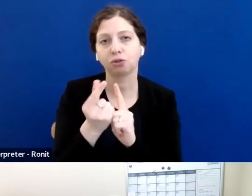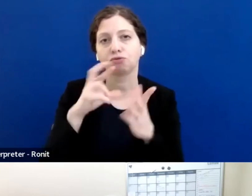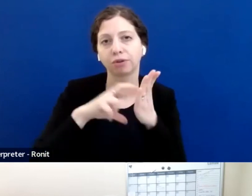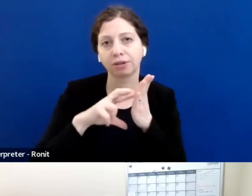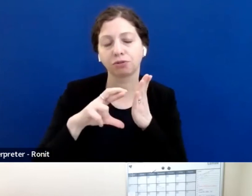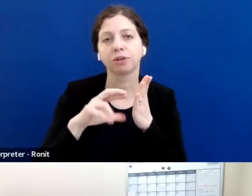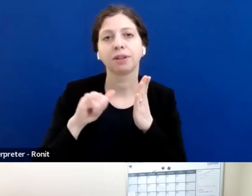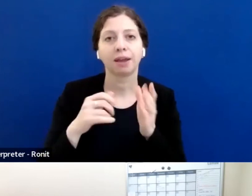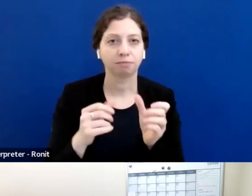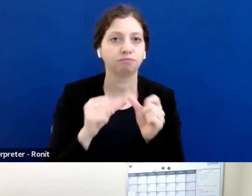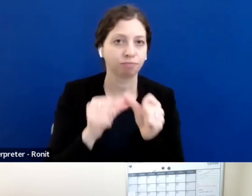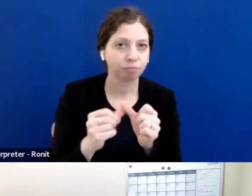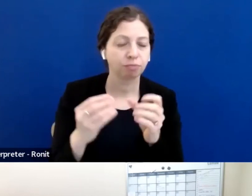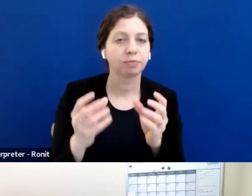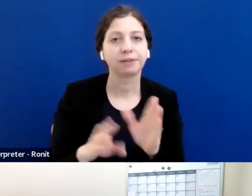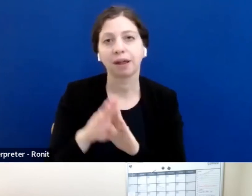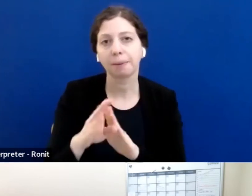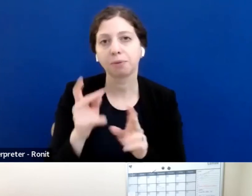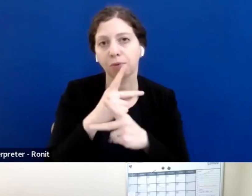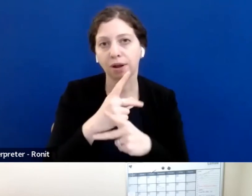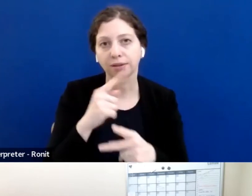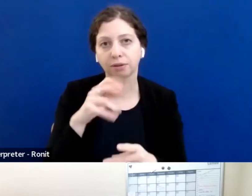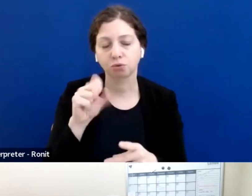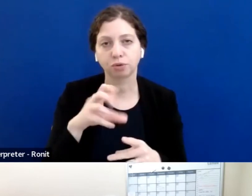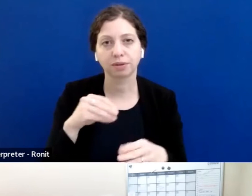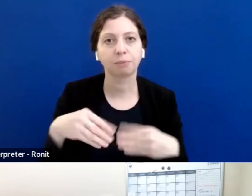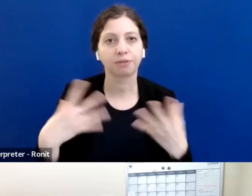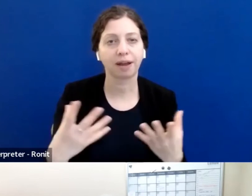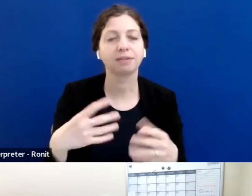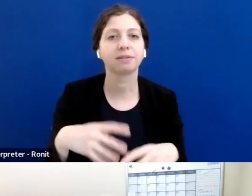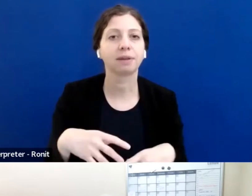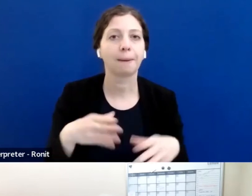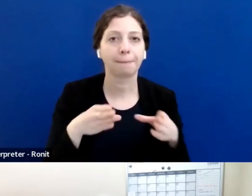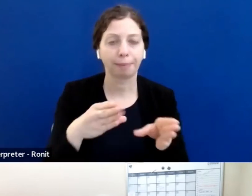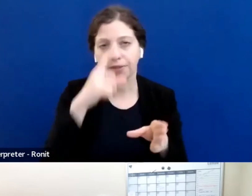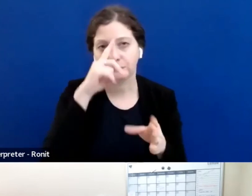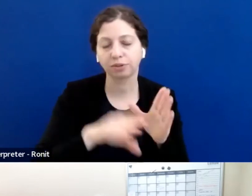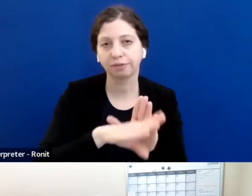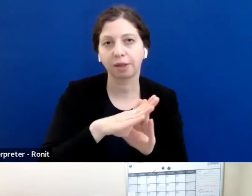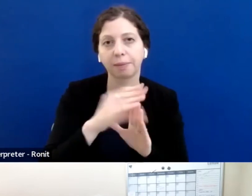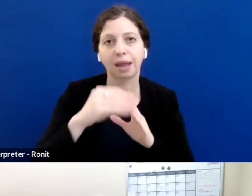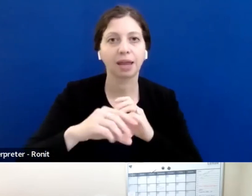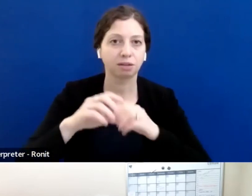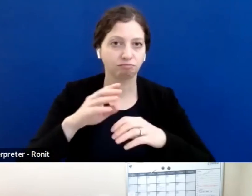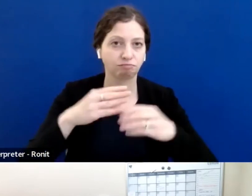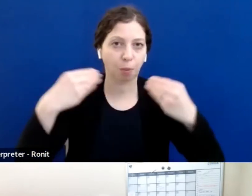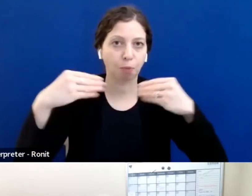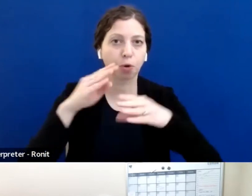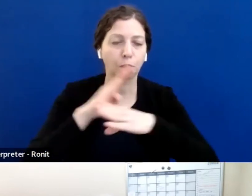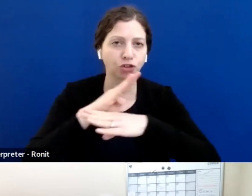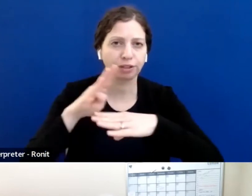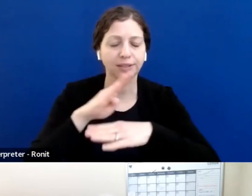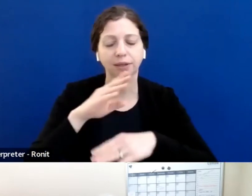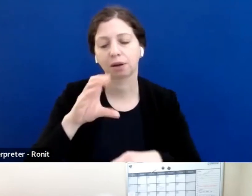further develops products and tools and even provides a pipeline for development and commercialization. We also have